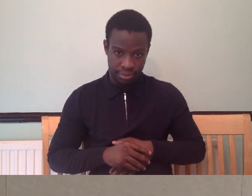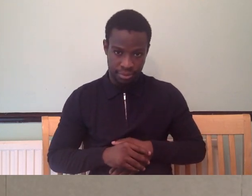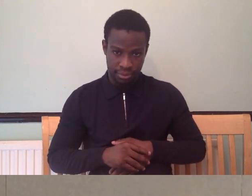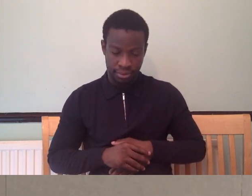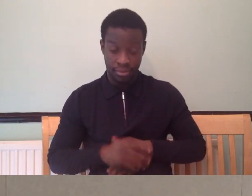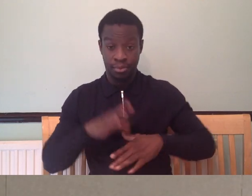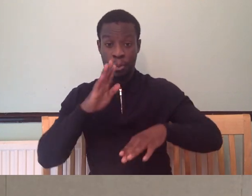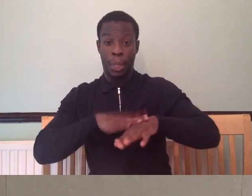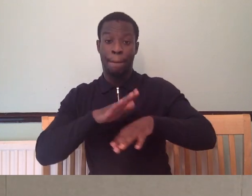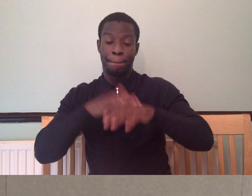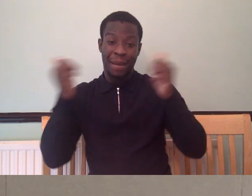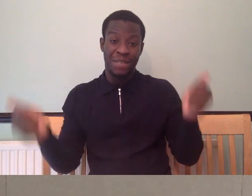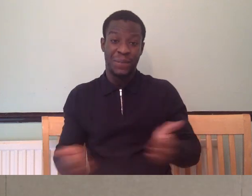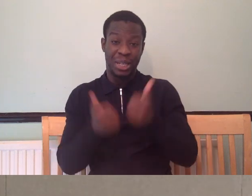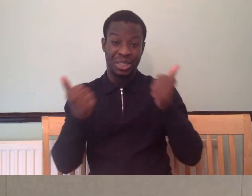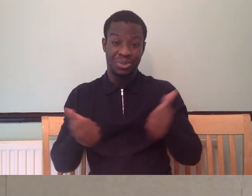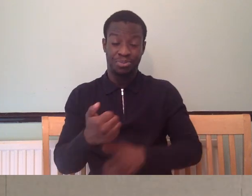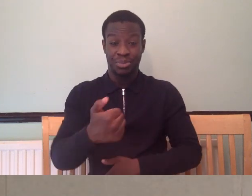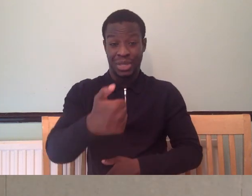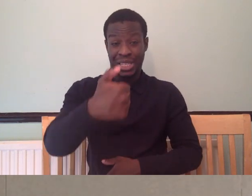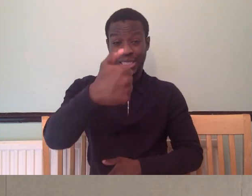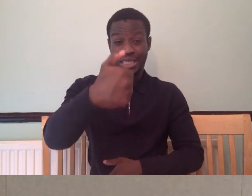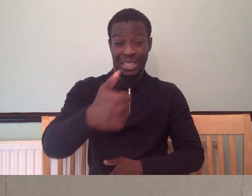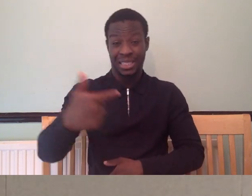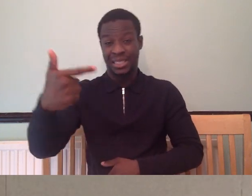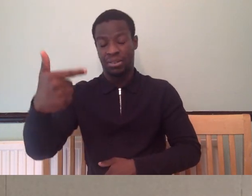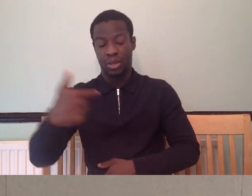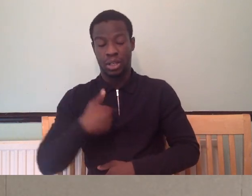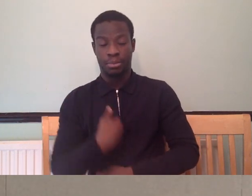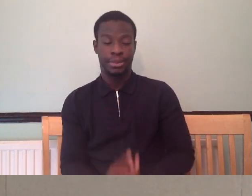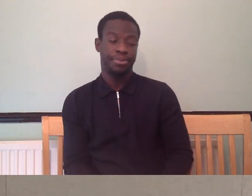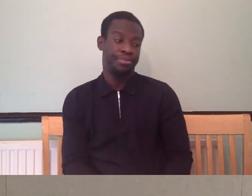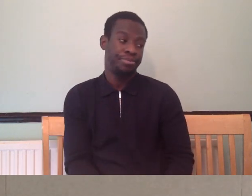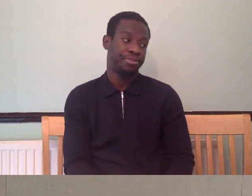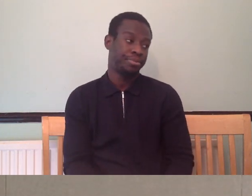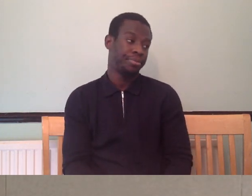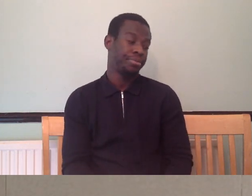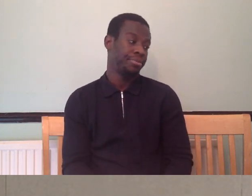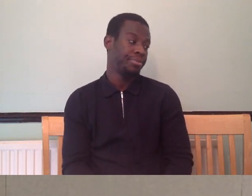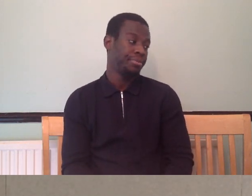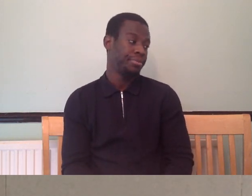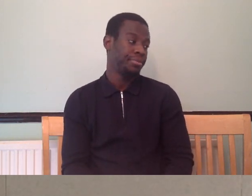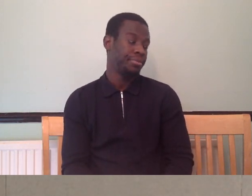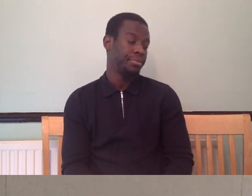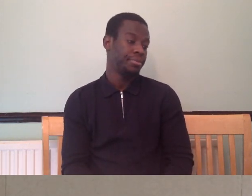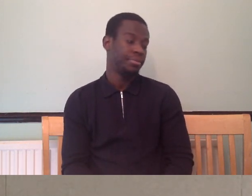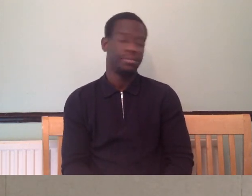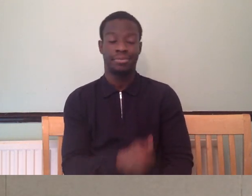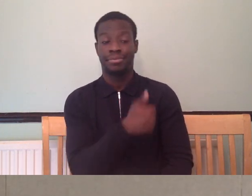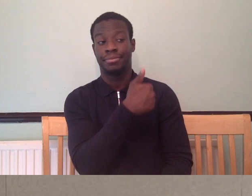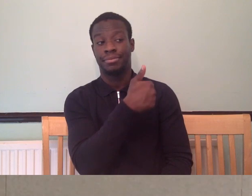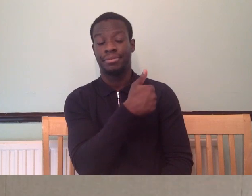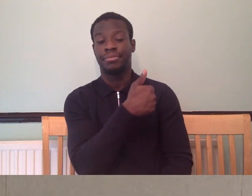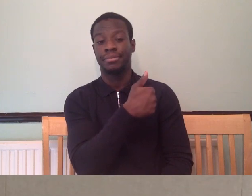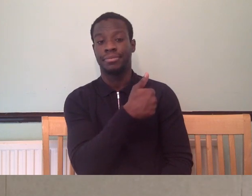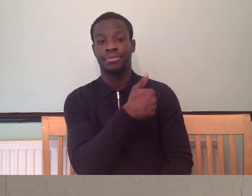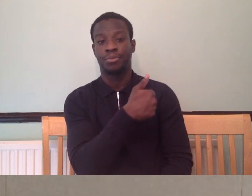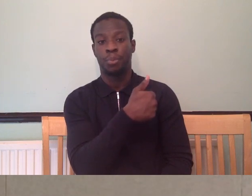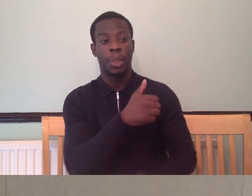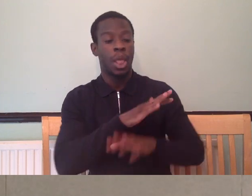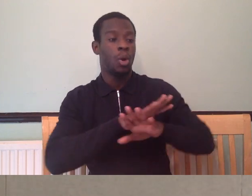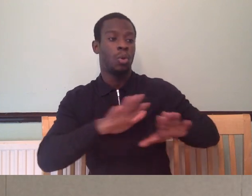But by the time we get to about sneeze number 7, number 8, I usually turn to her and say, okay,